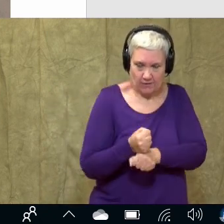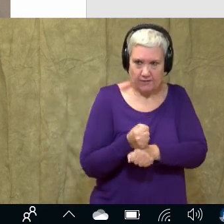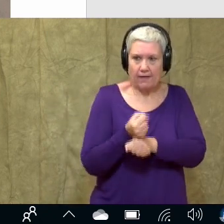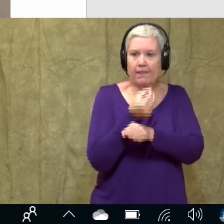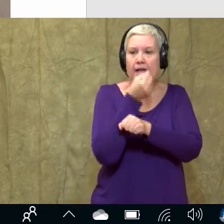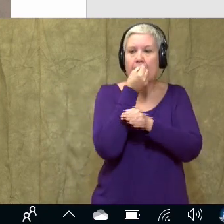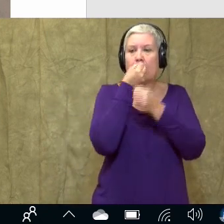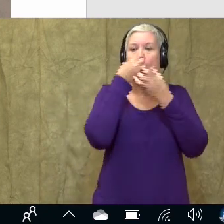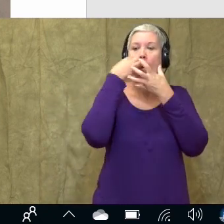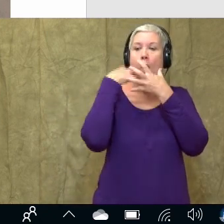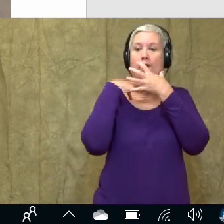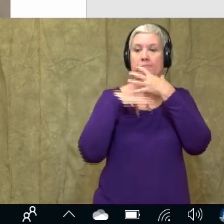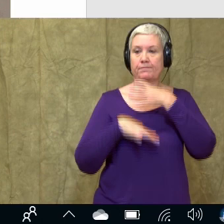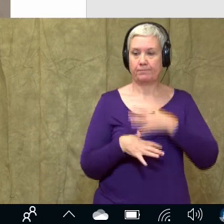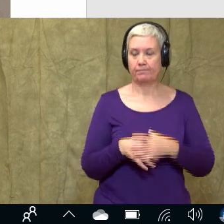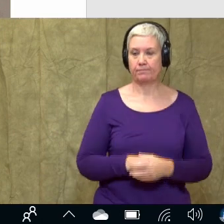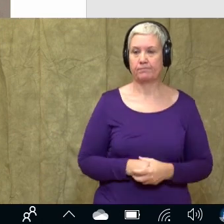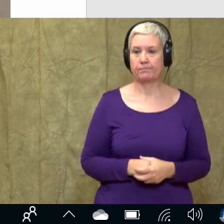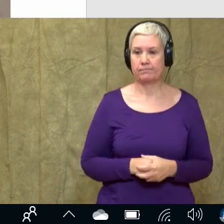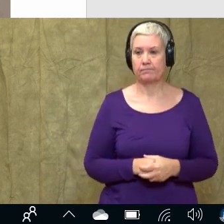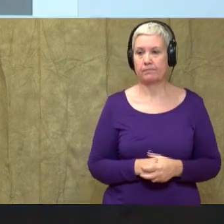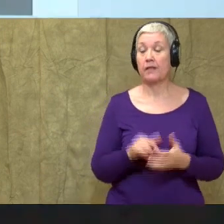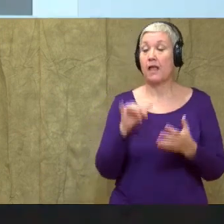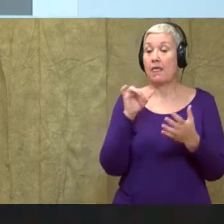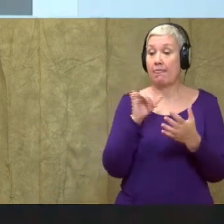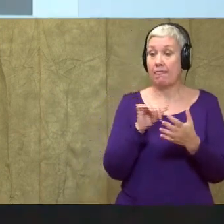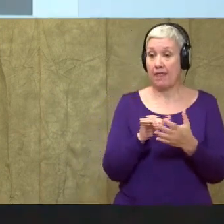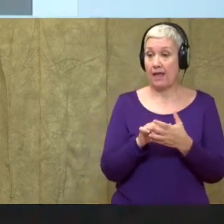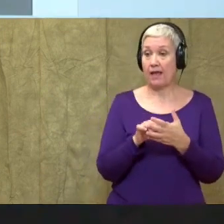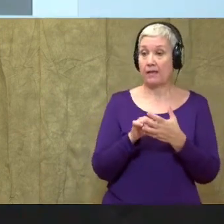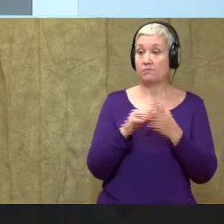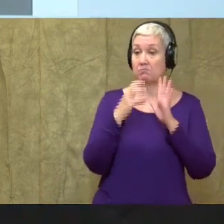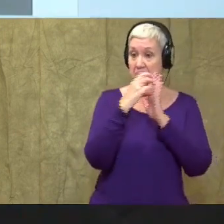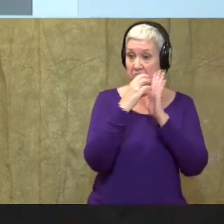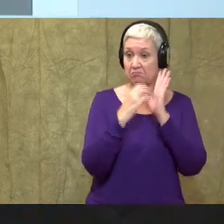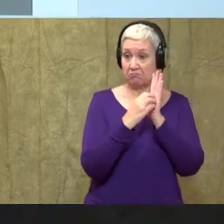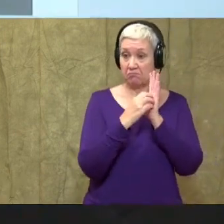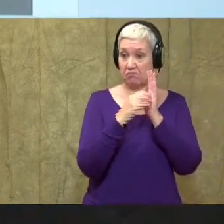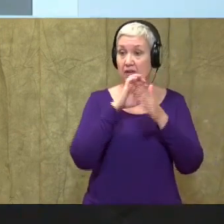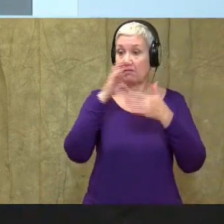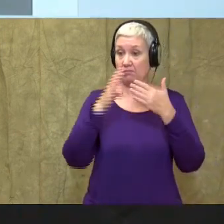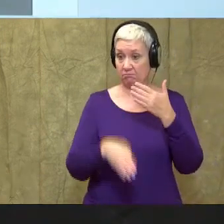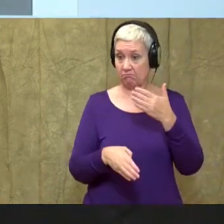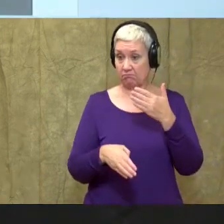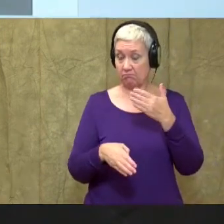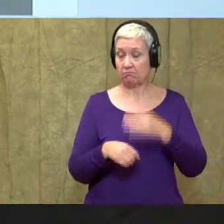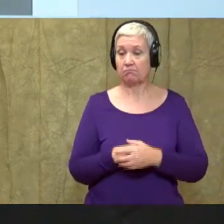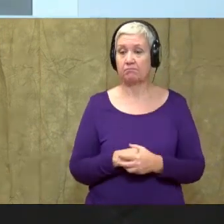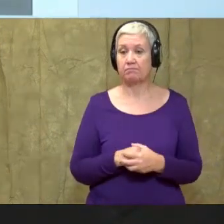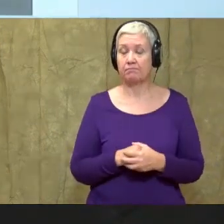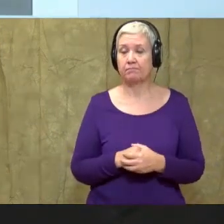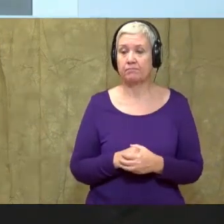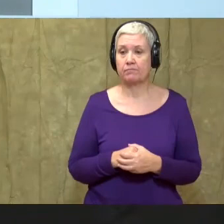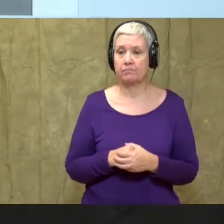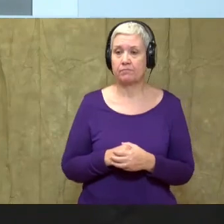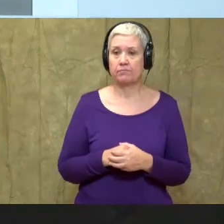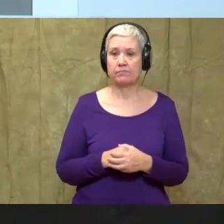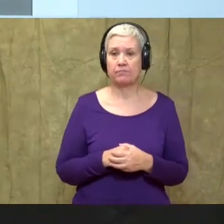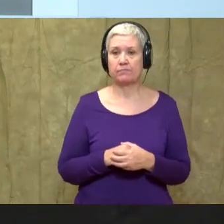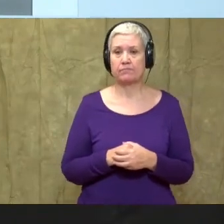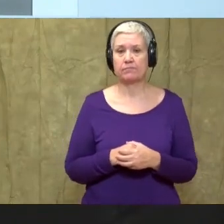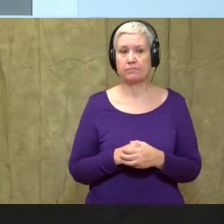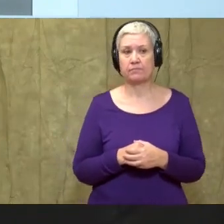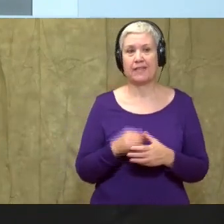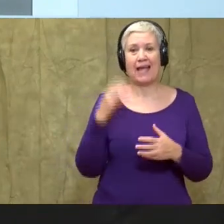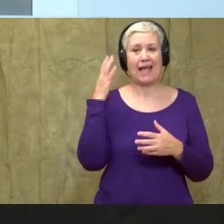whole. Okay, and that's the way that article concludes. So hopefully you